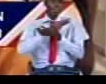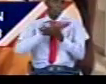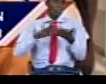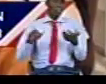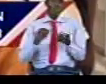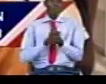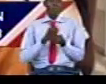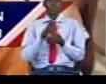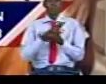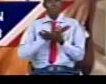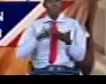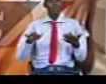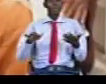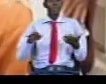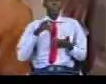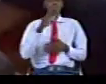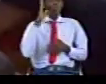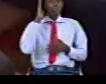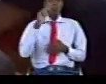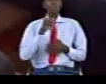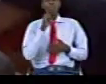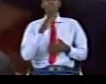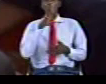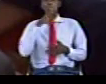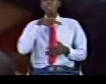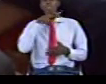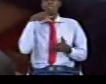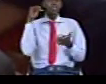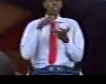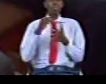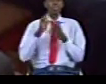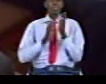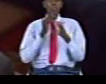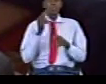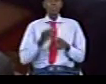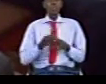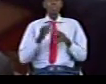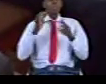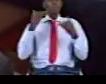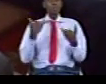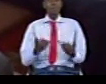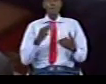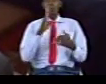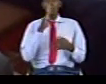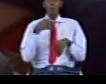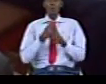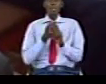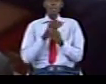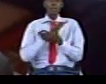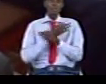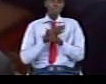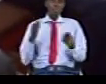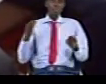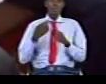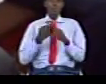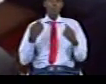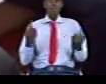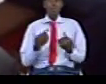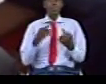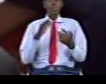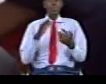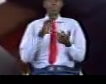clean. Amen. You will not be dirty again. Amen. Being made free from sin, you became